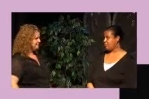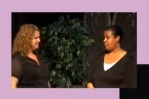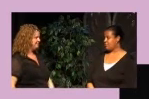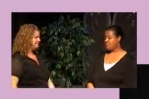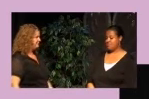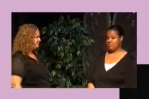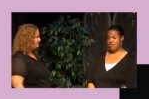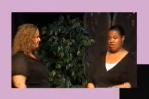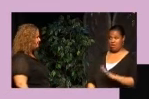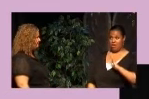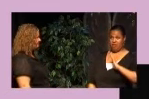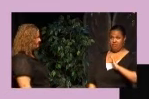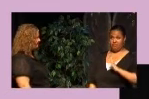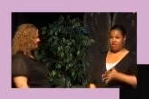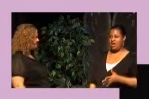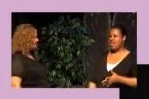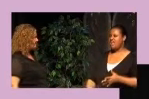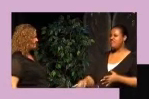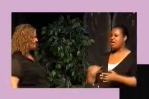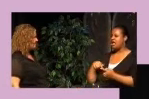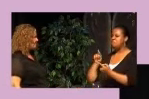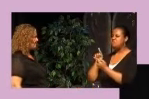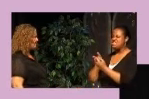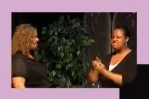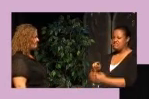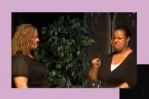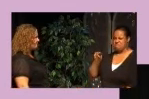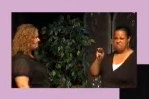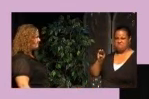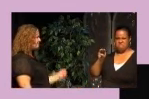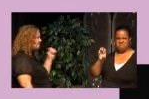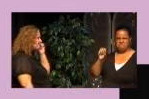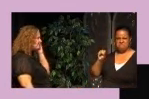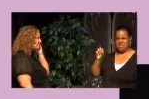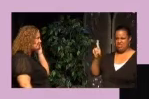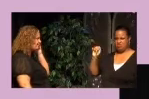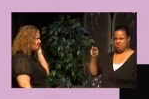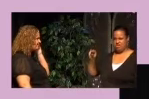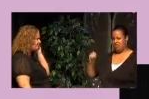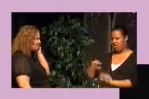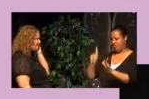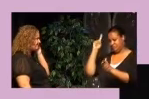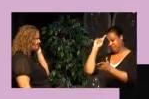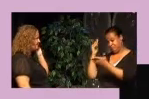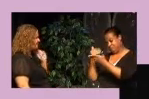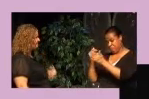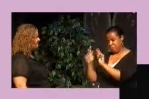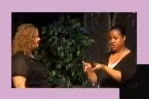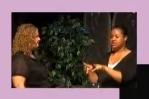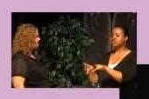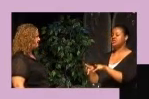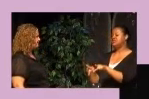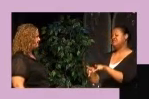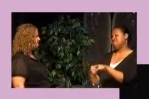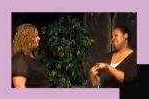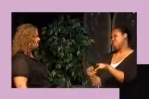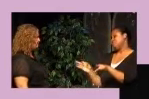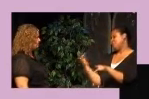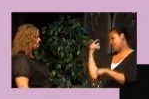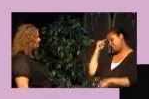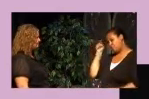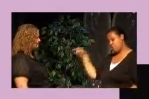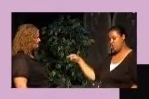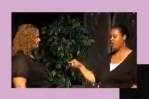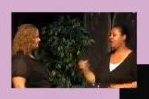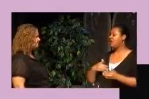Okay. If I meet this Mezrin idiot of hers, she's had it. Okay. Goodbye. I'm taking